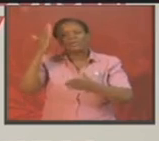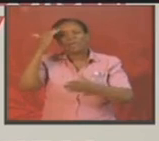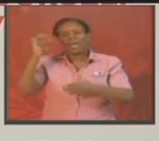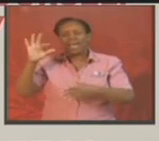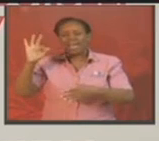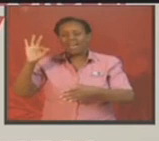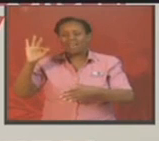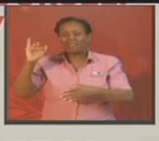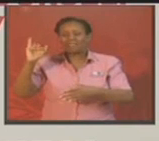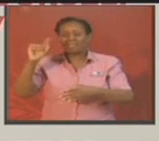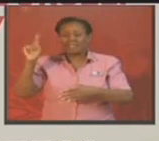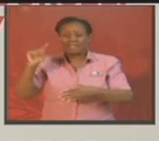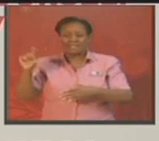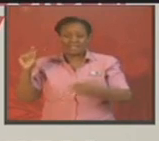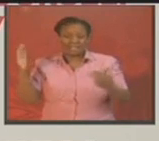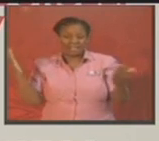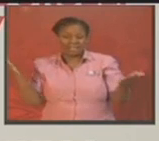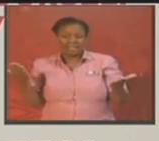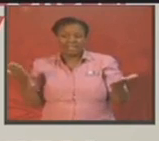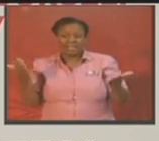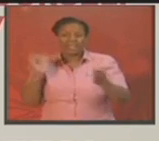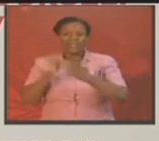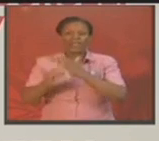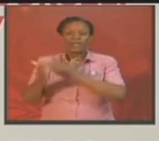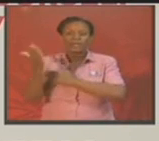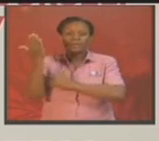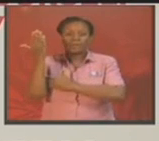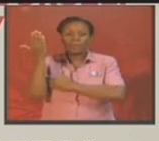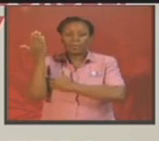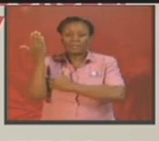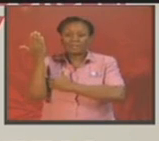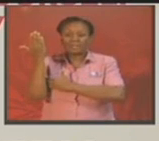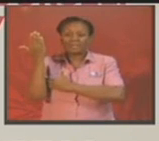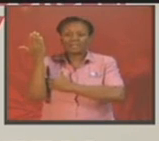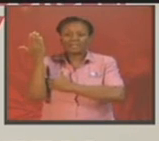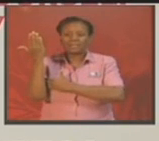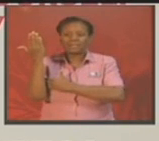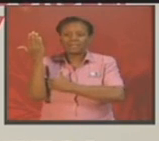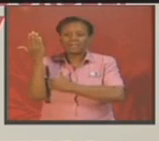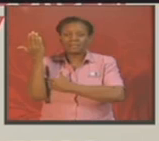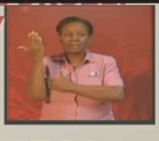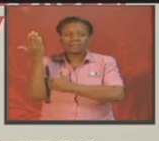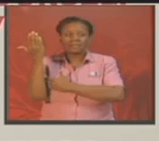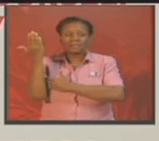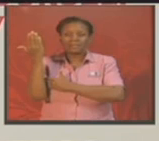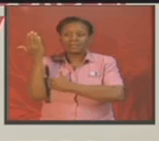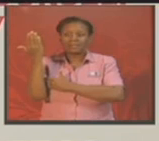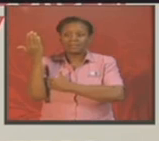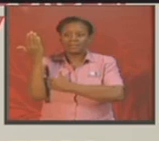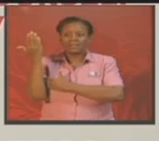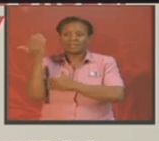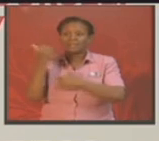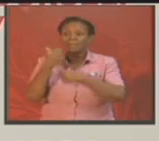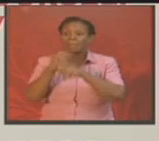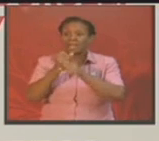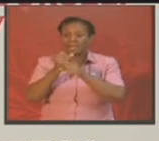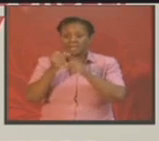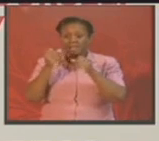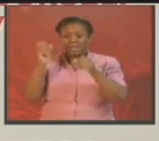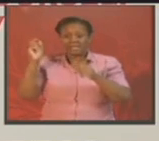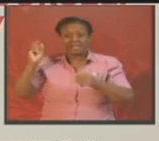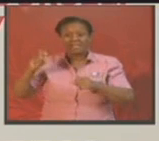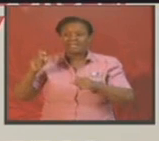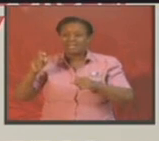the manufacturer of any drug or any vaccine can be liable for gross